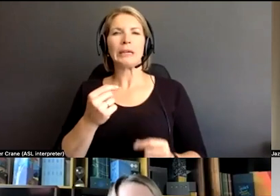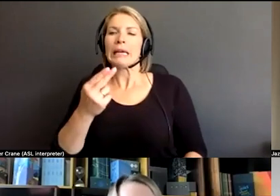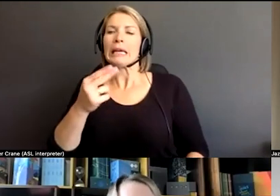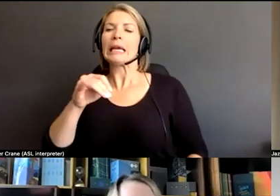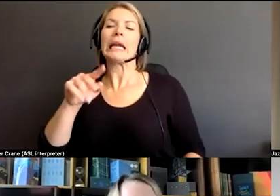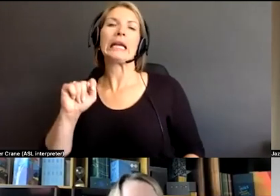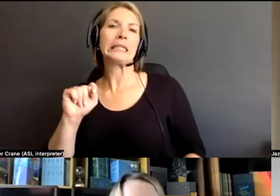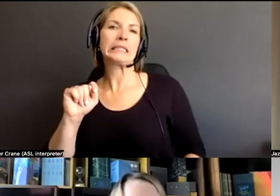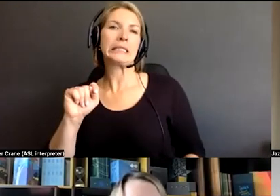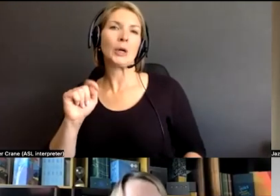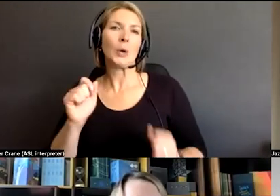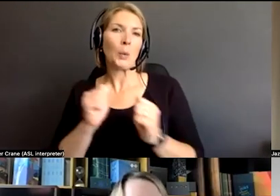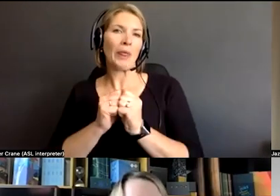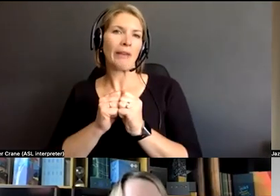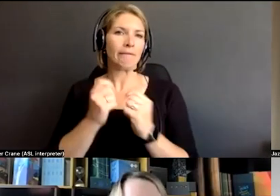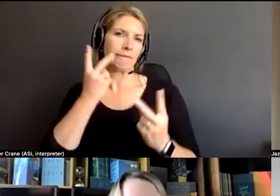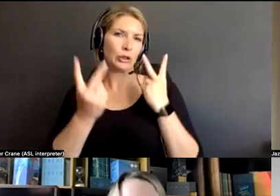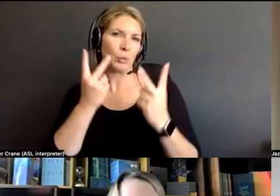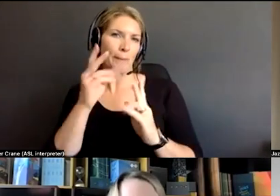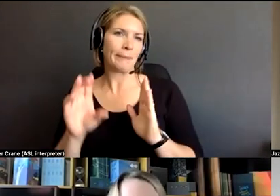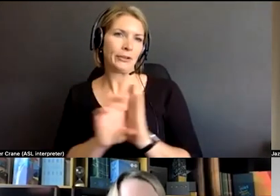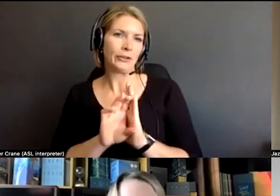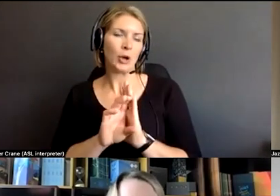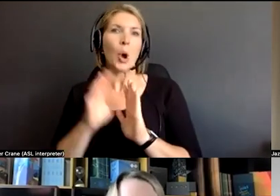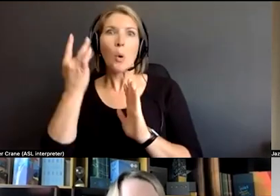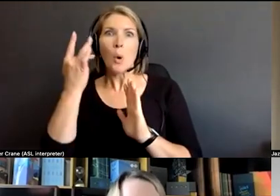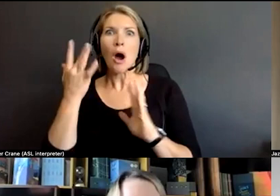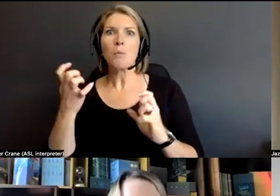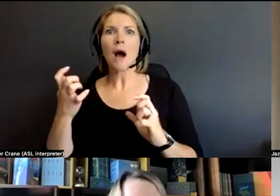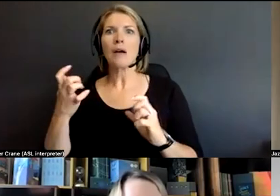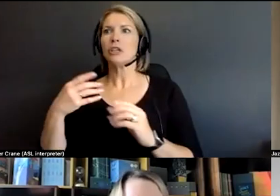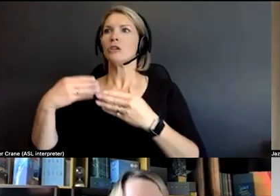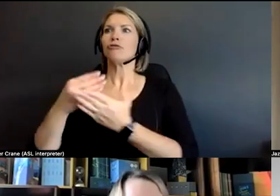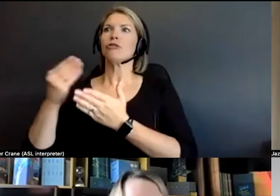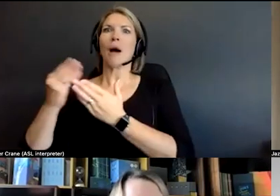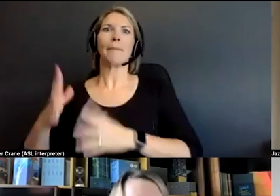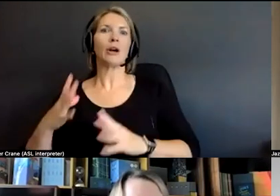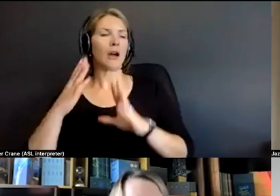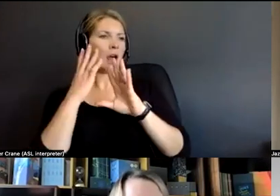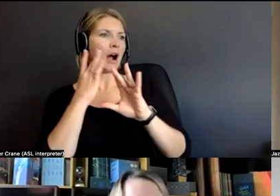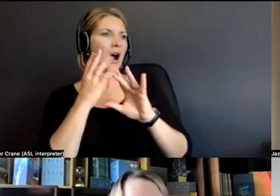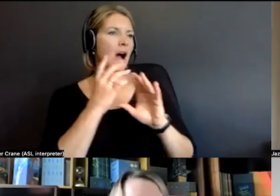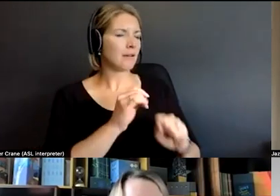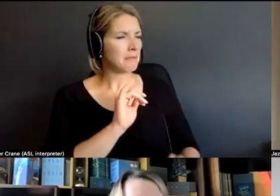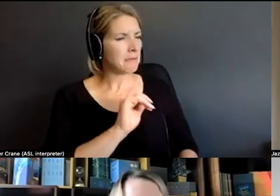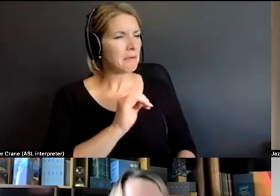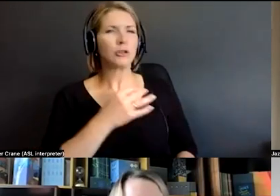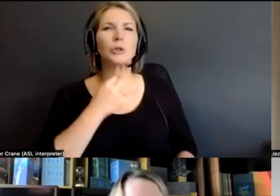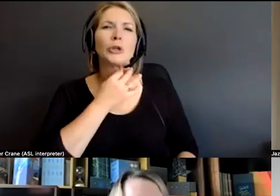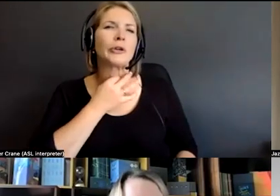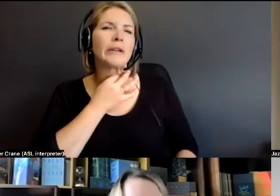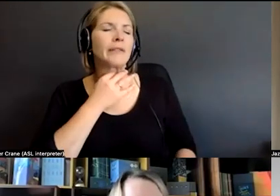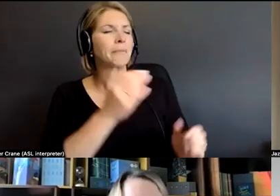to lure somebody toward the book. And just sort of give them a sense of what